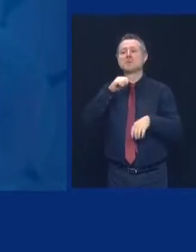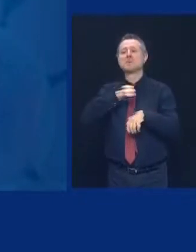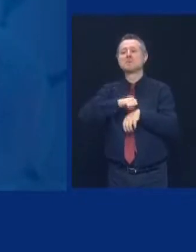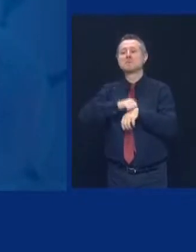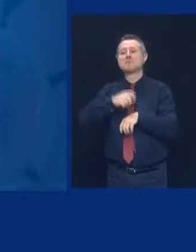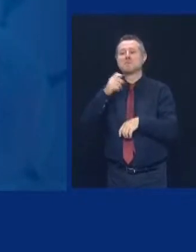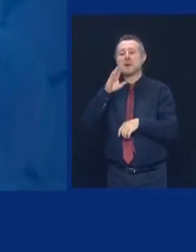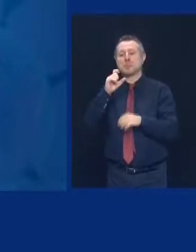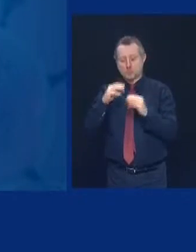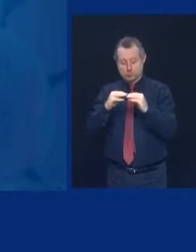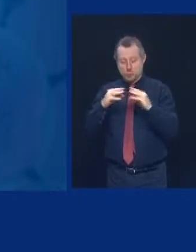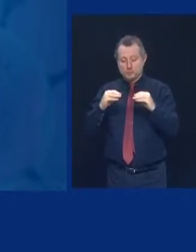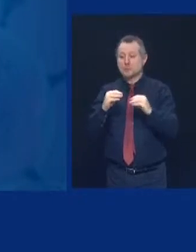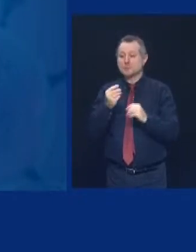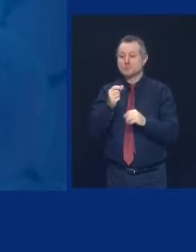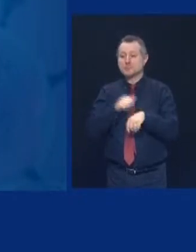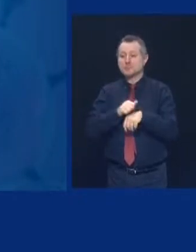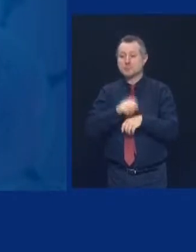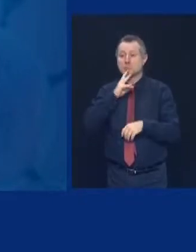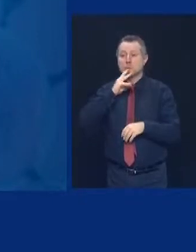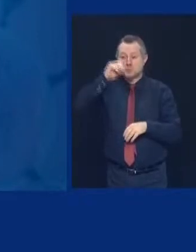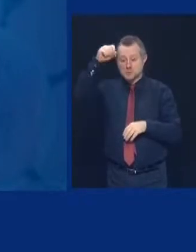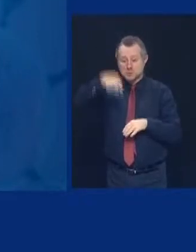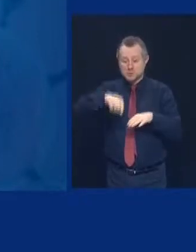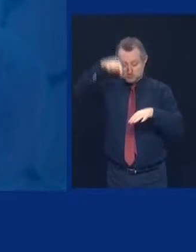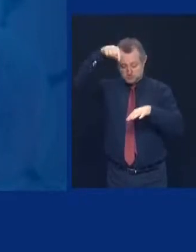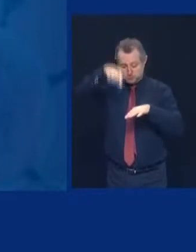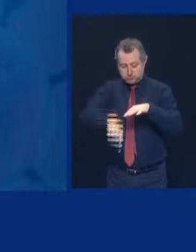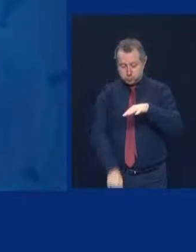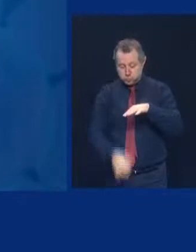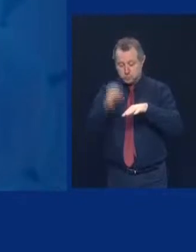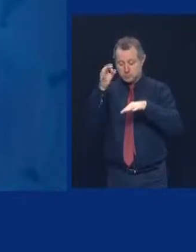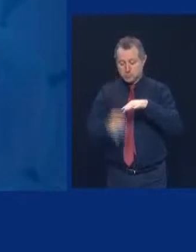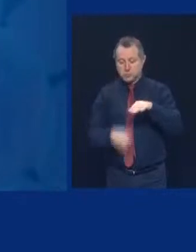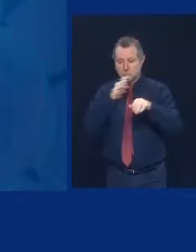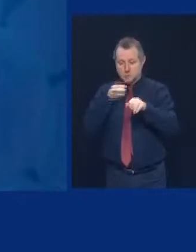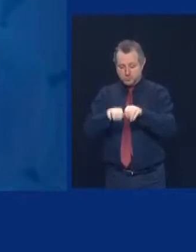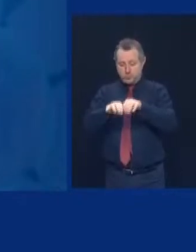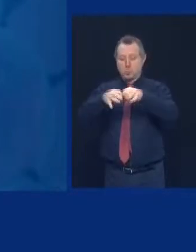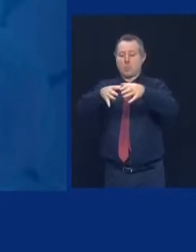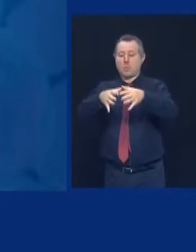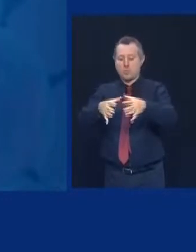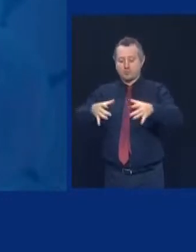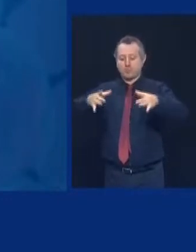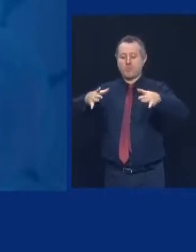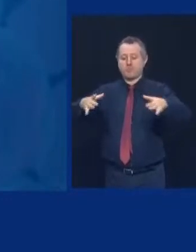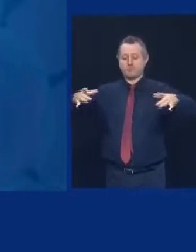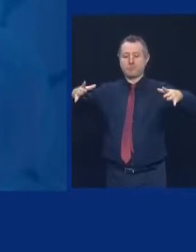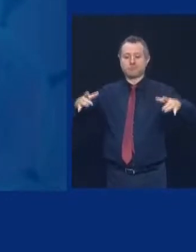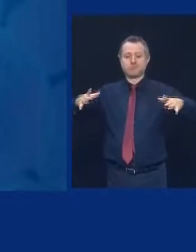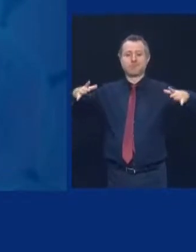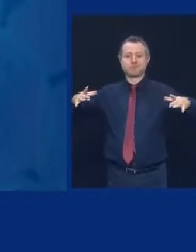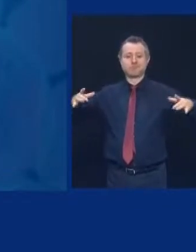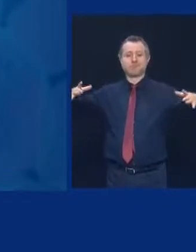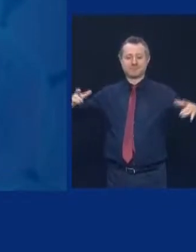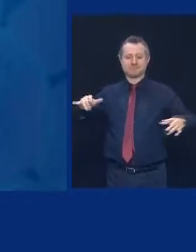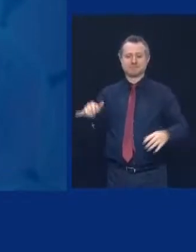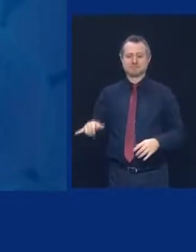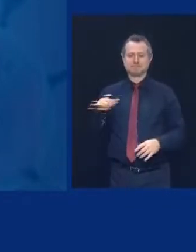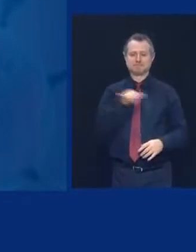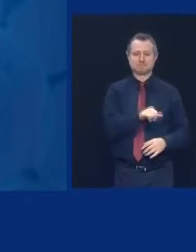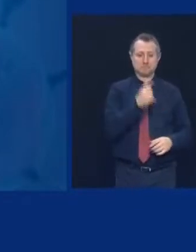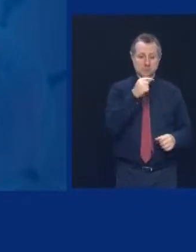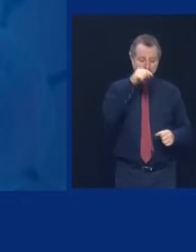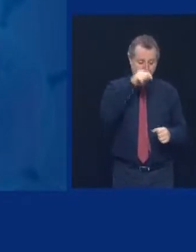you have that first ring and the second ring and the third ring. That's how COVID spreads. So focus on